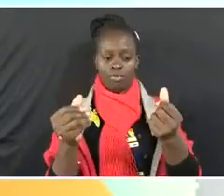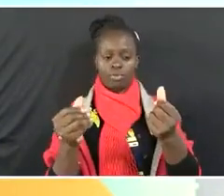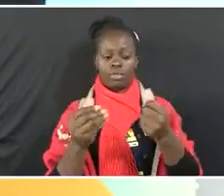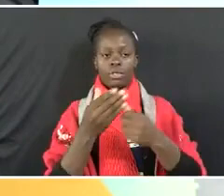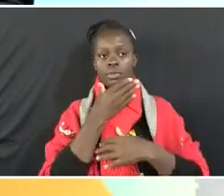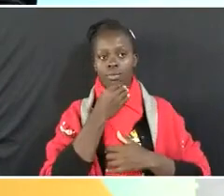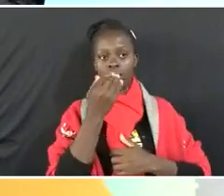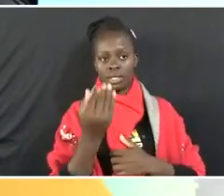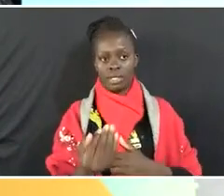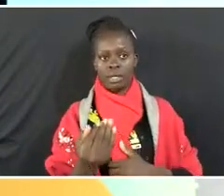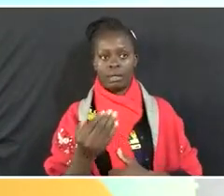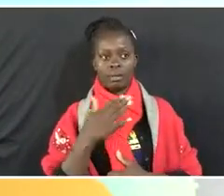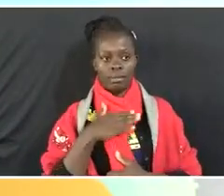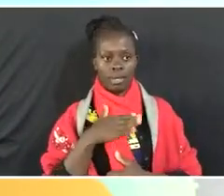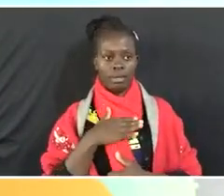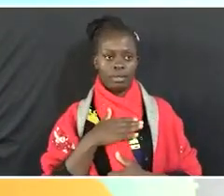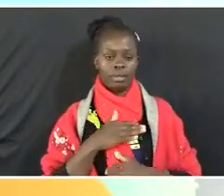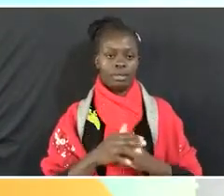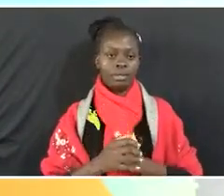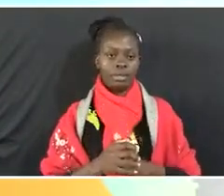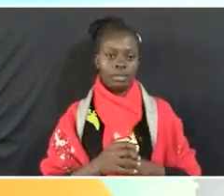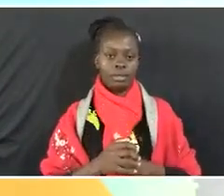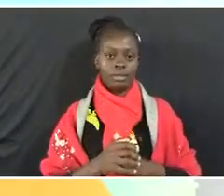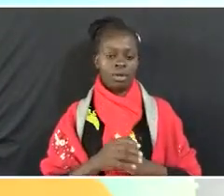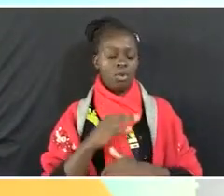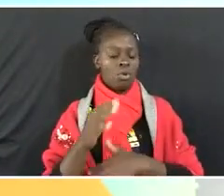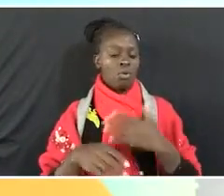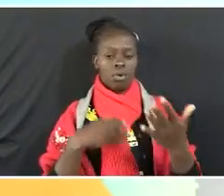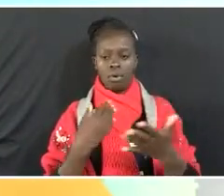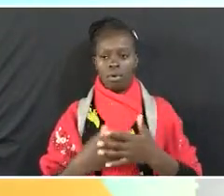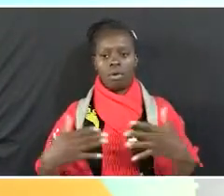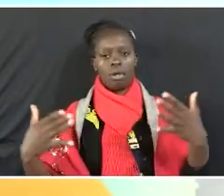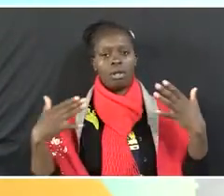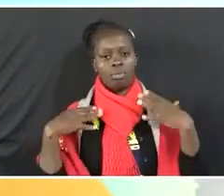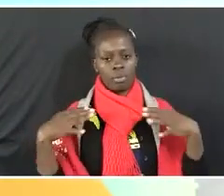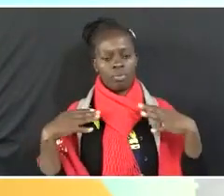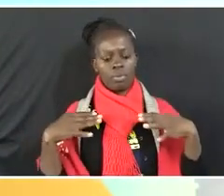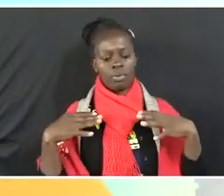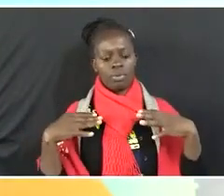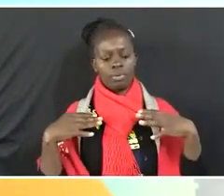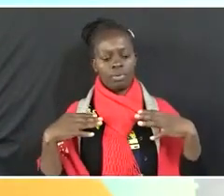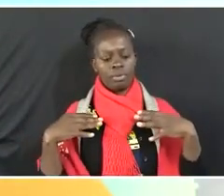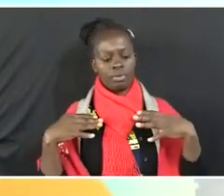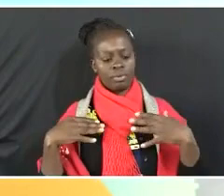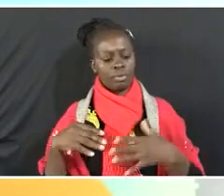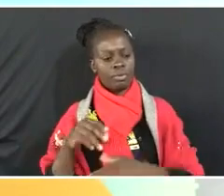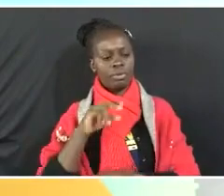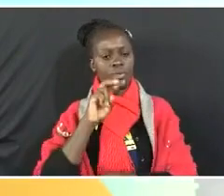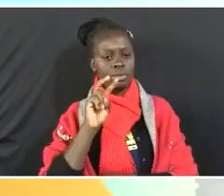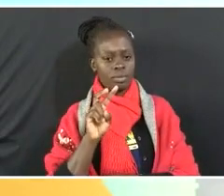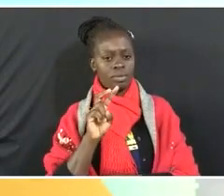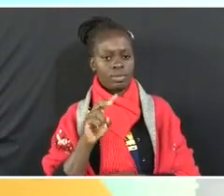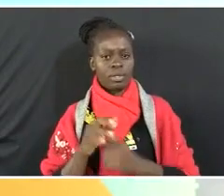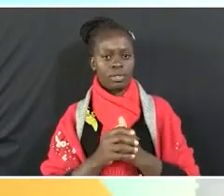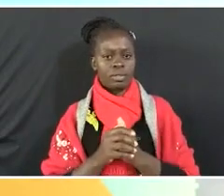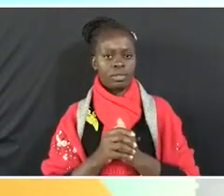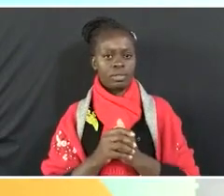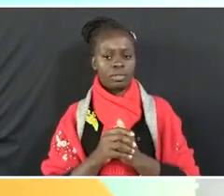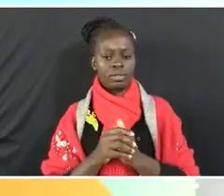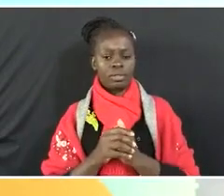charge concerning that. All the people heard when the king said, just deal gently with the young man.